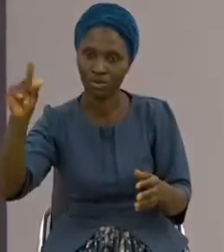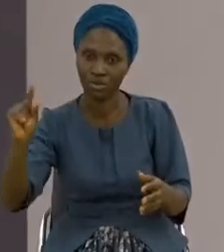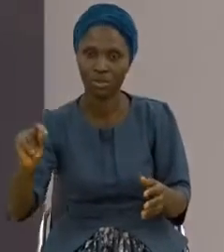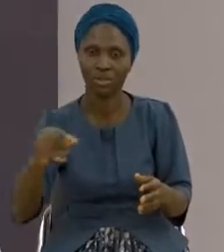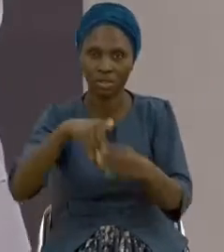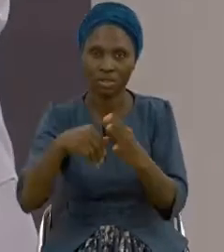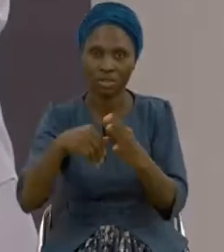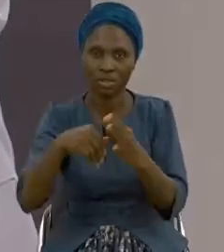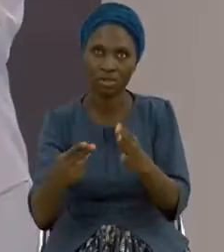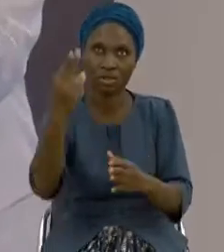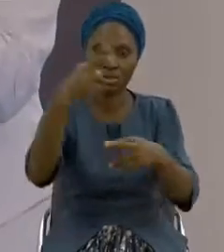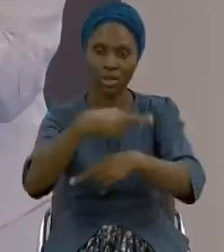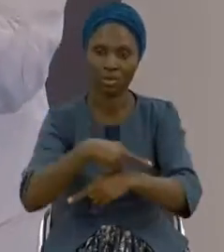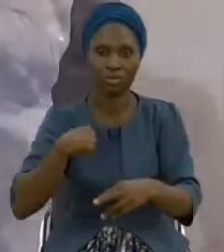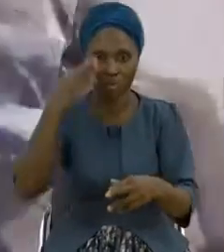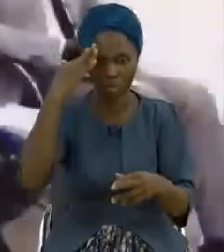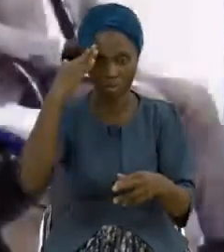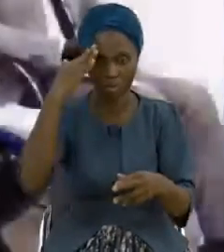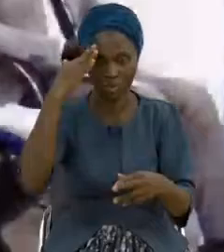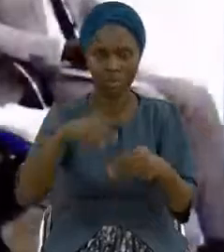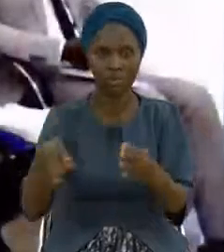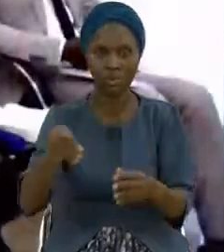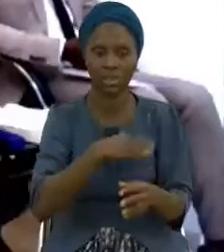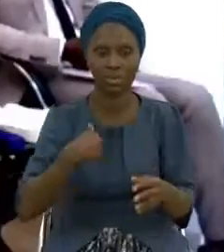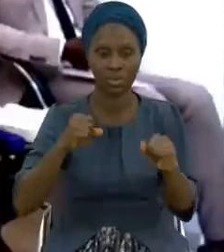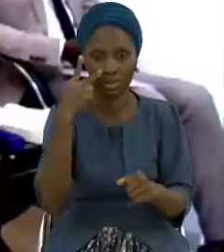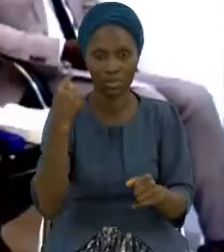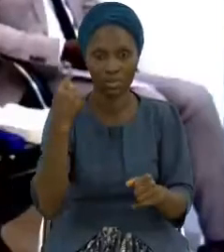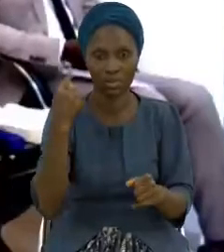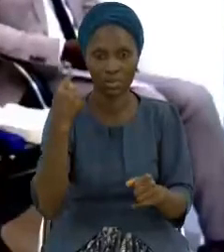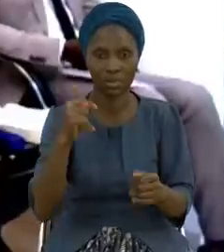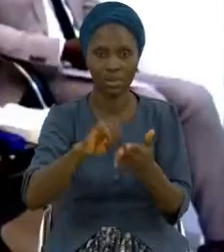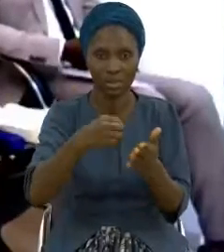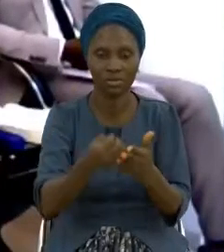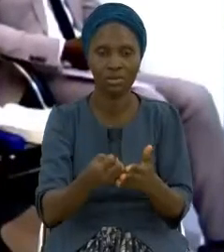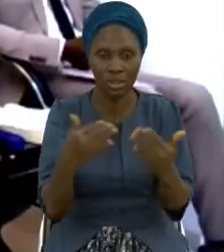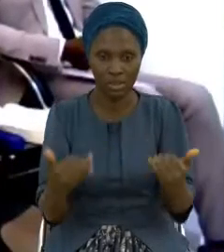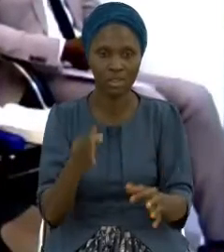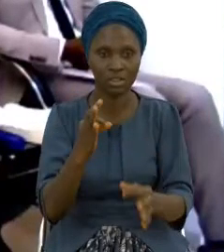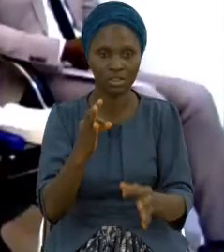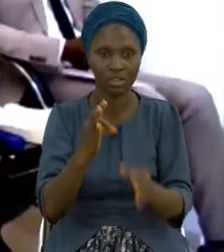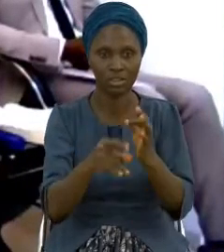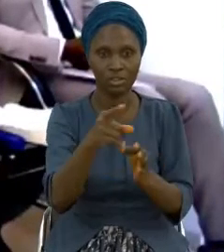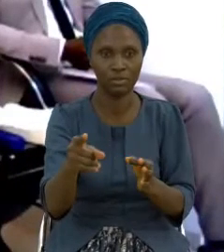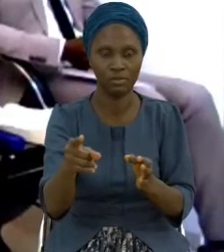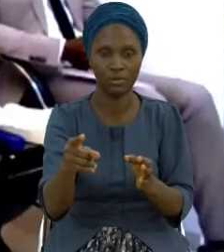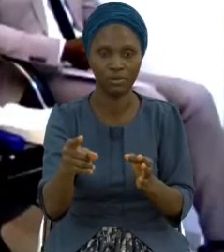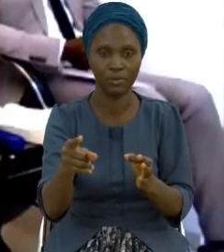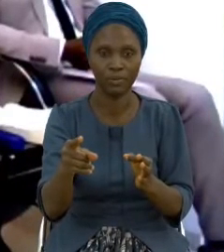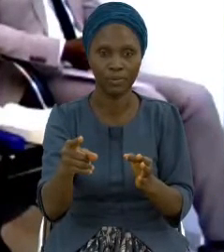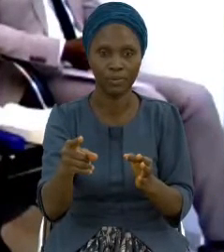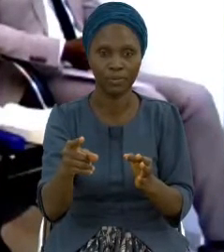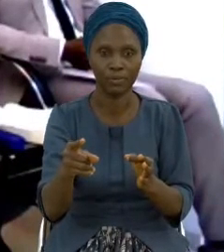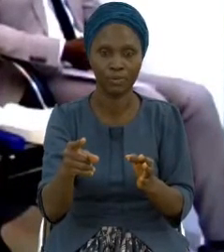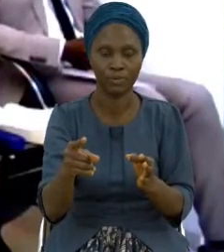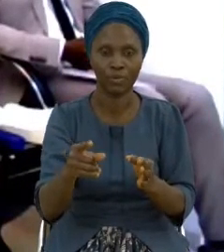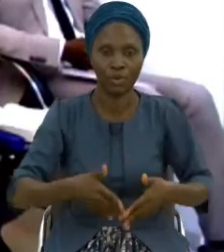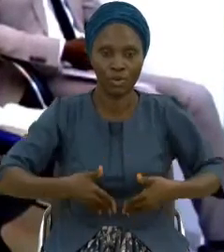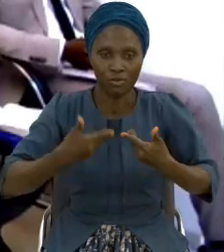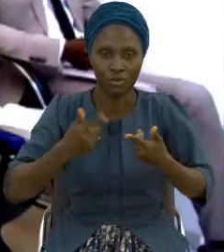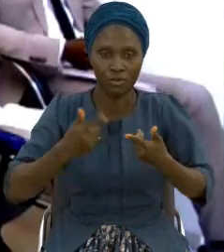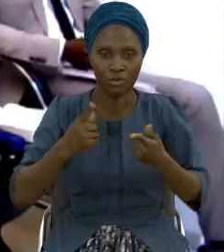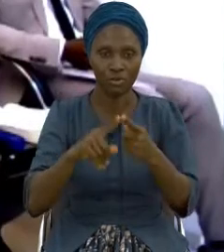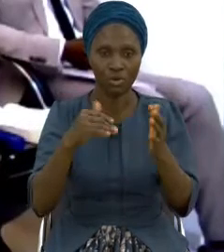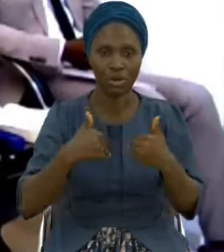evidence now. If you claim to have the mantle of the supernatural power of